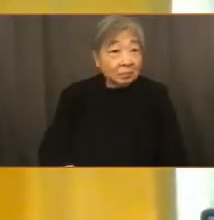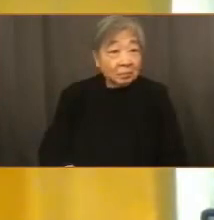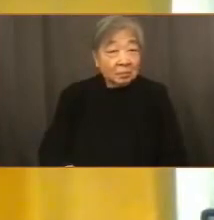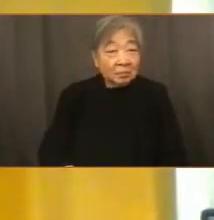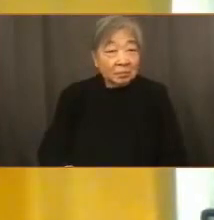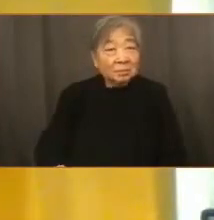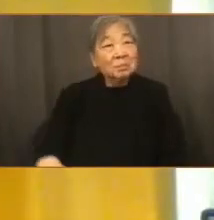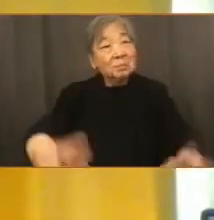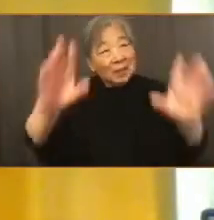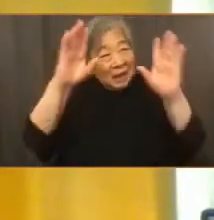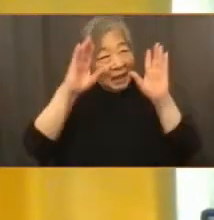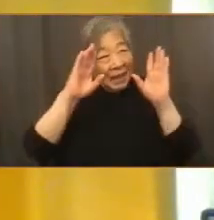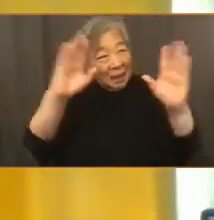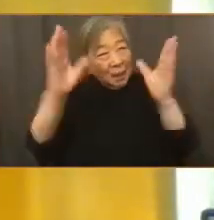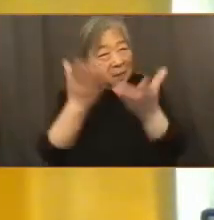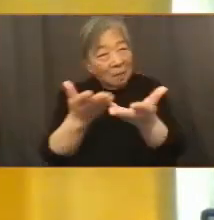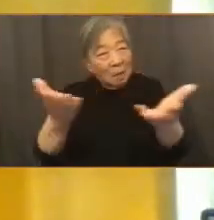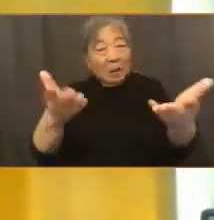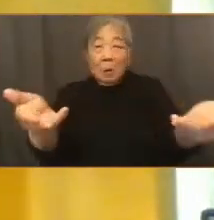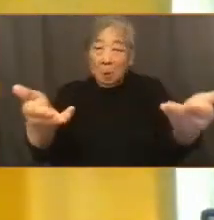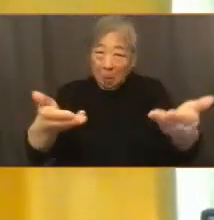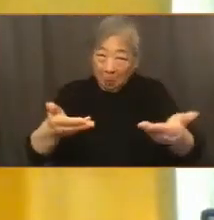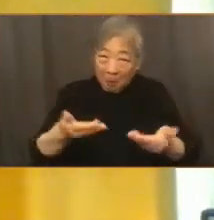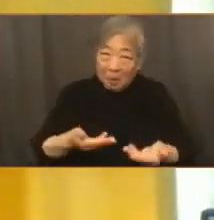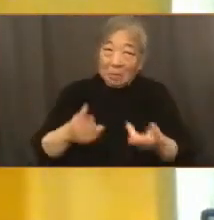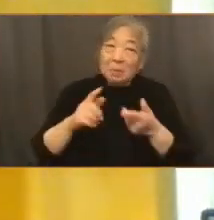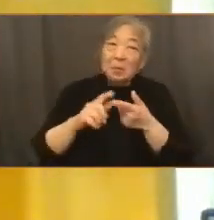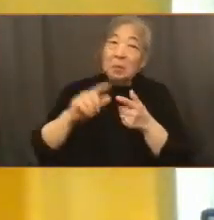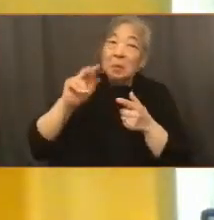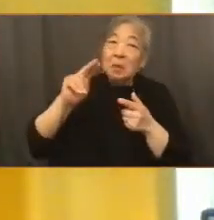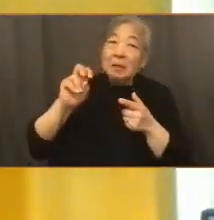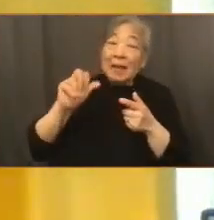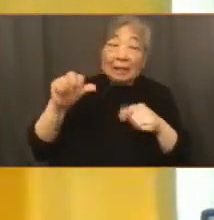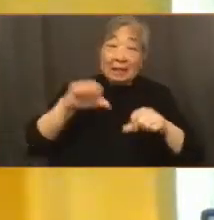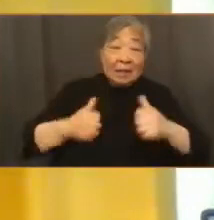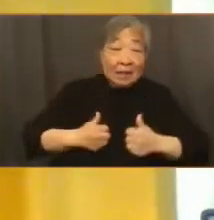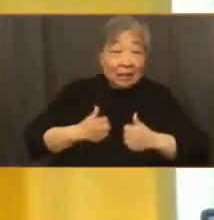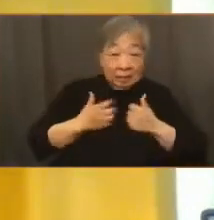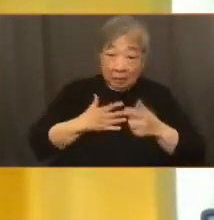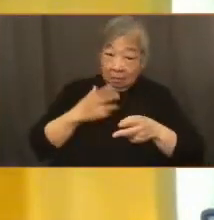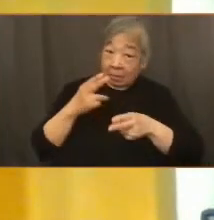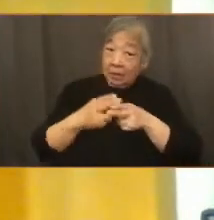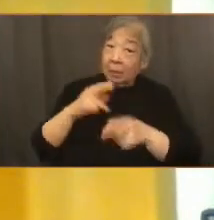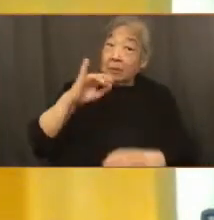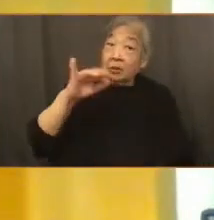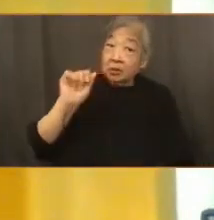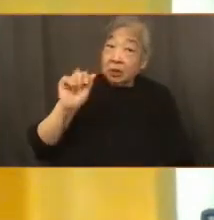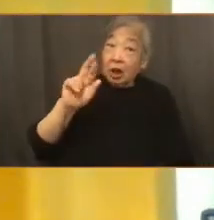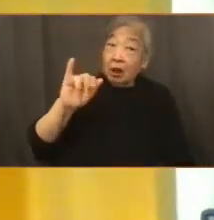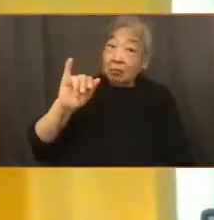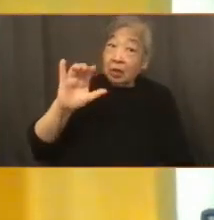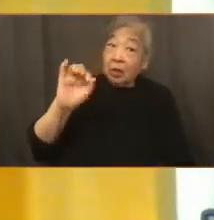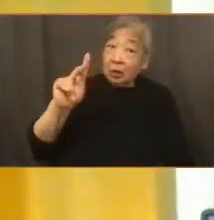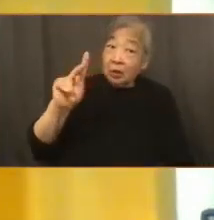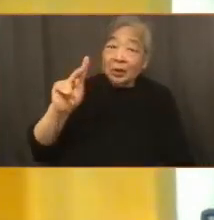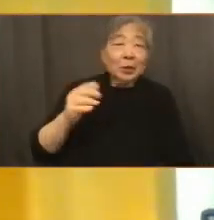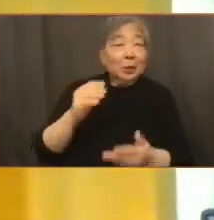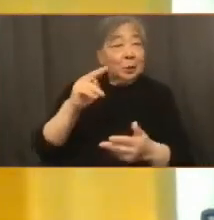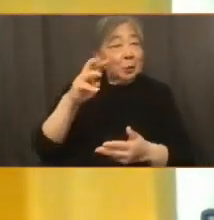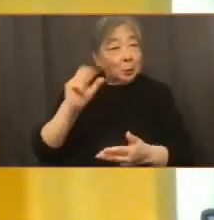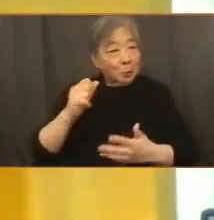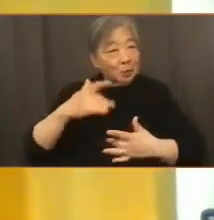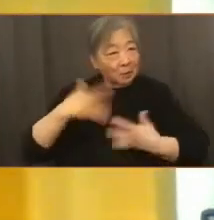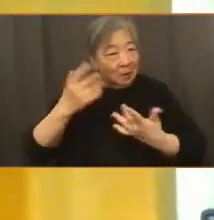Hello, everyone, and welcome to another episode of NASA Science Live. My name is Jari Cook, and I'm the News Events and Project Supervisor